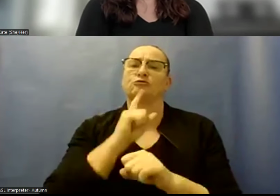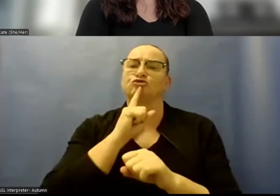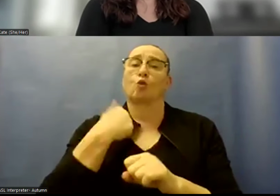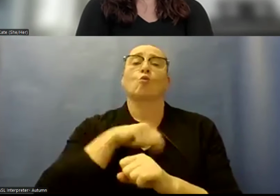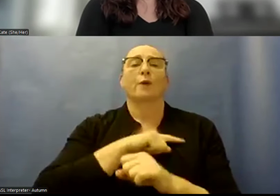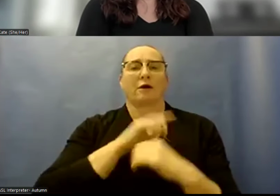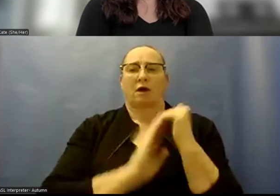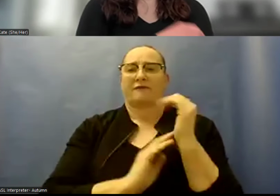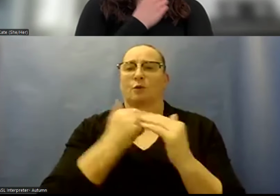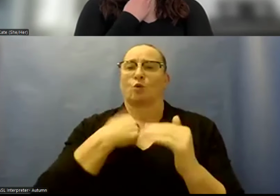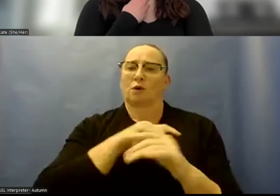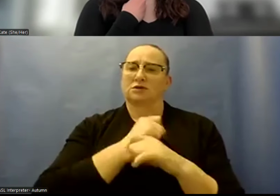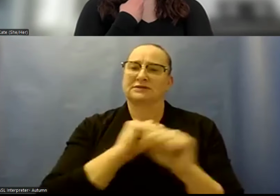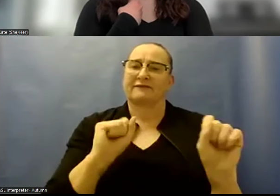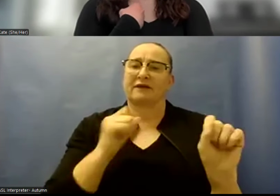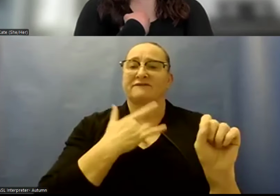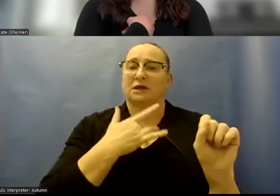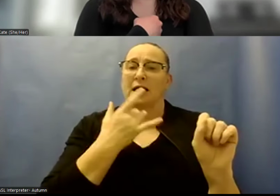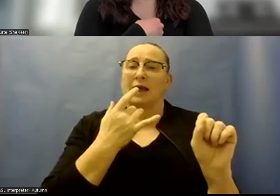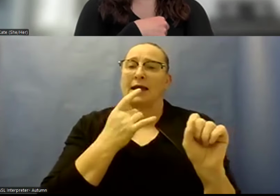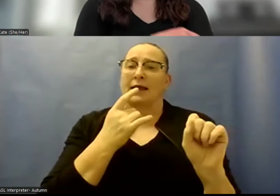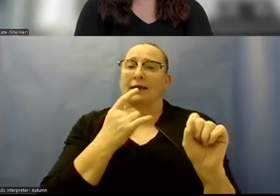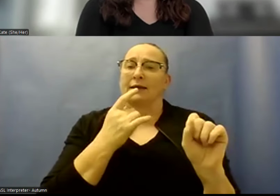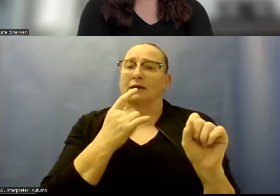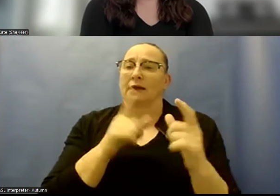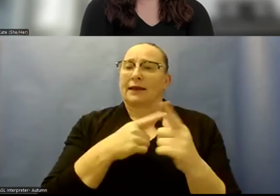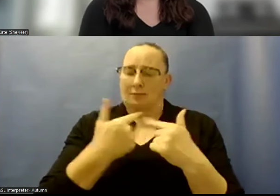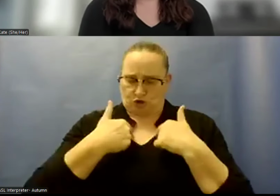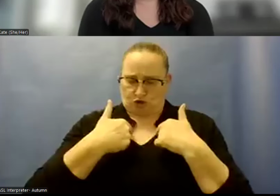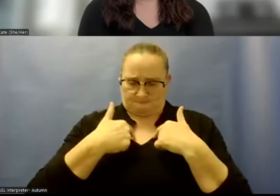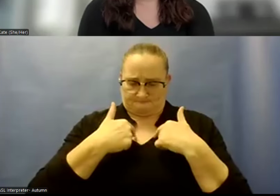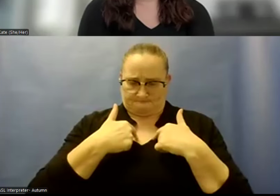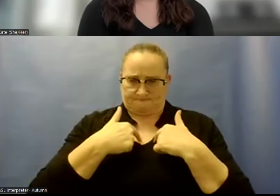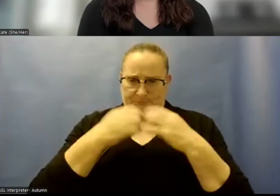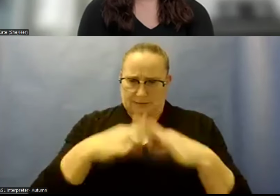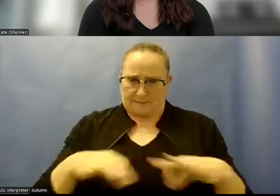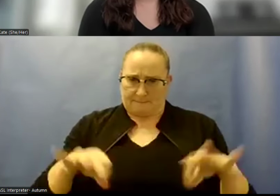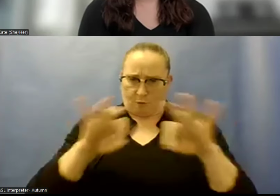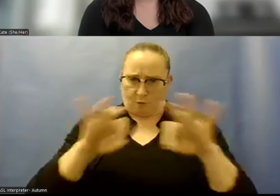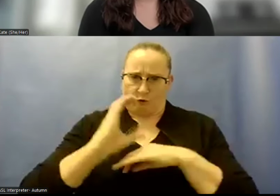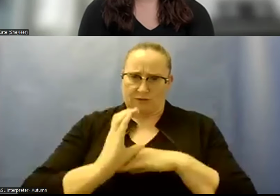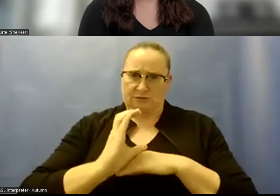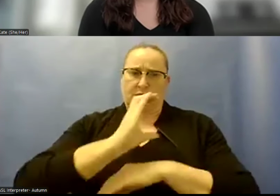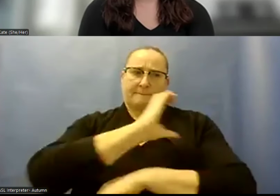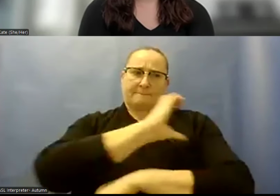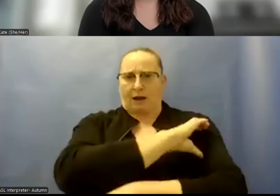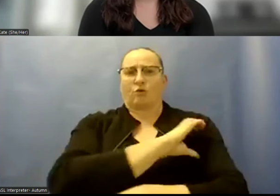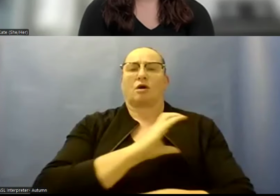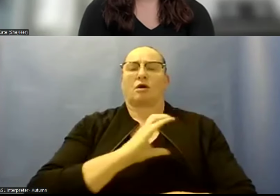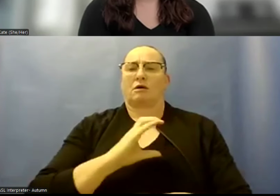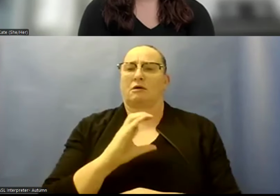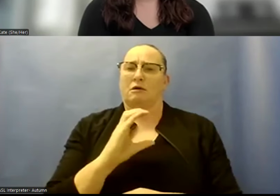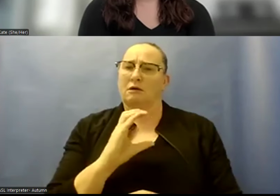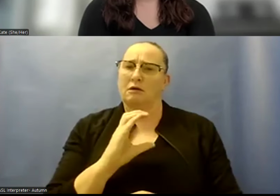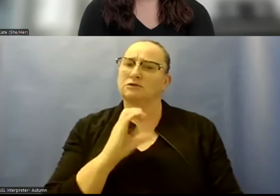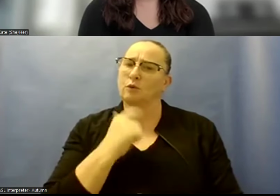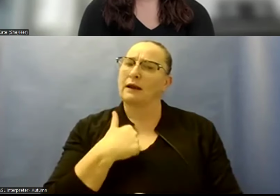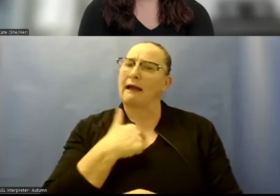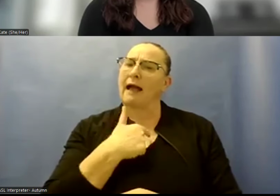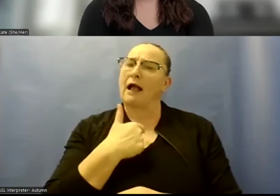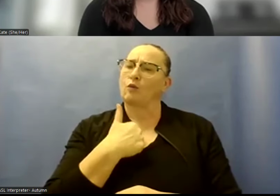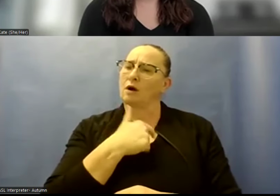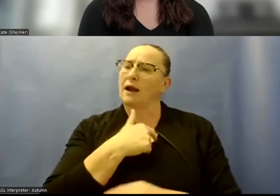and that we're safe. And I feel like when it comes to youth, it's so important for us to be empowered through that so that we are having the relationships that